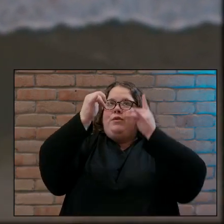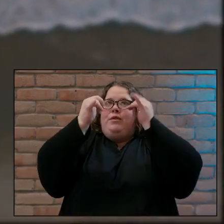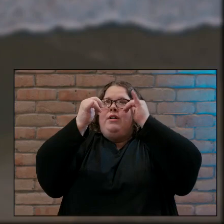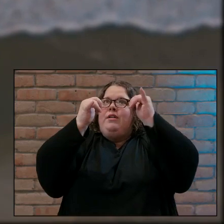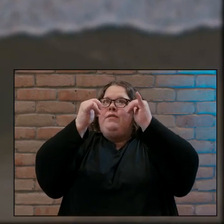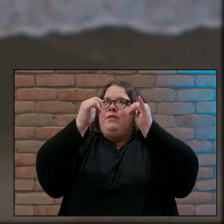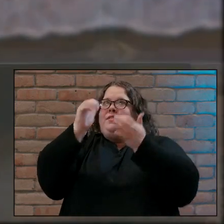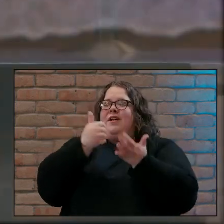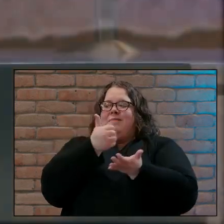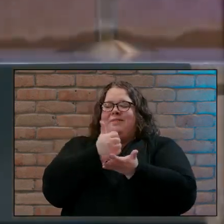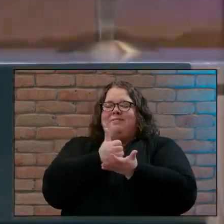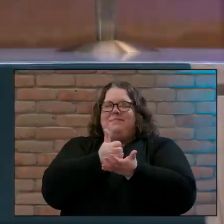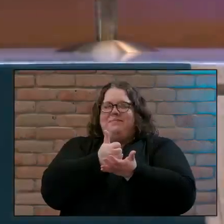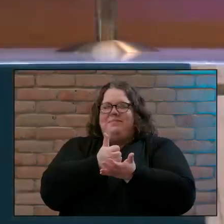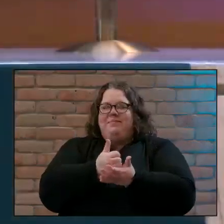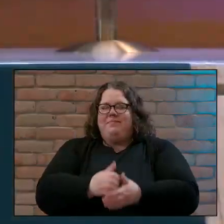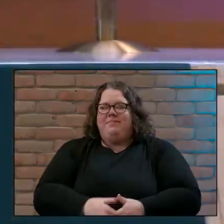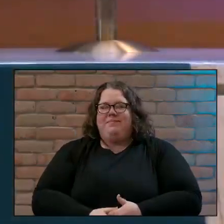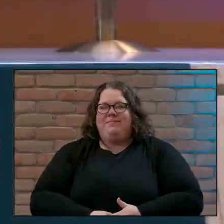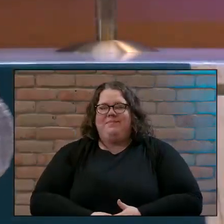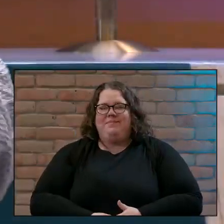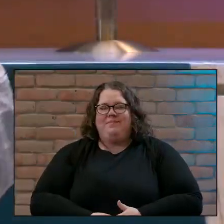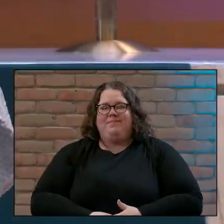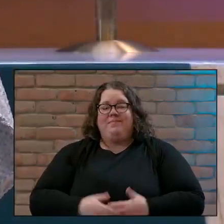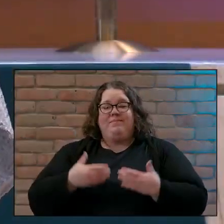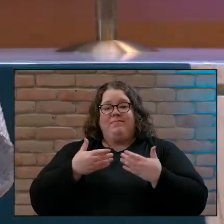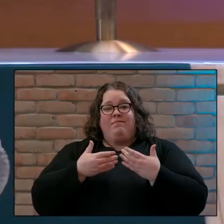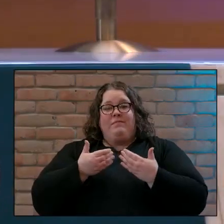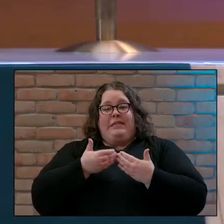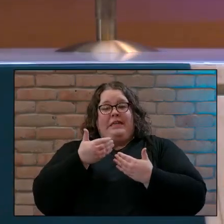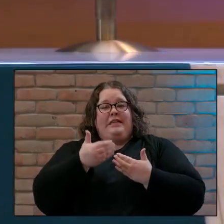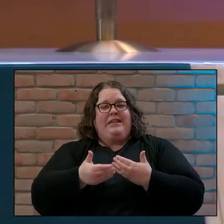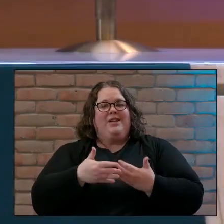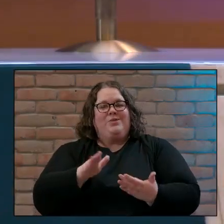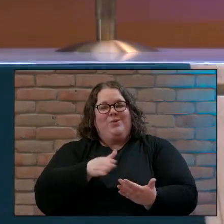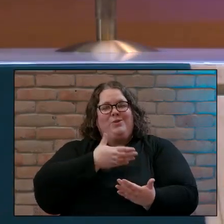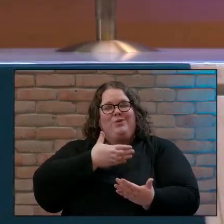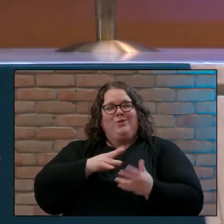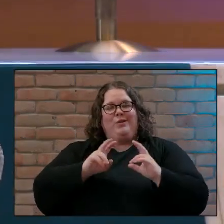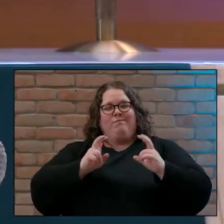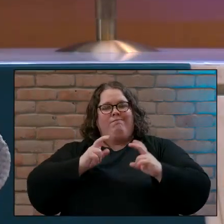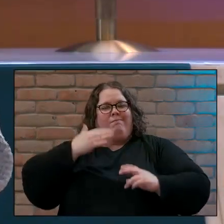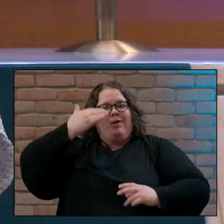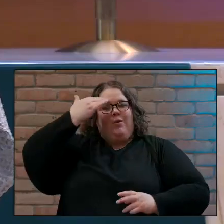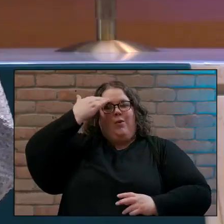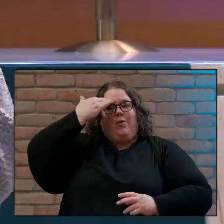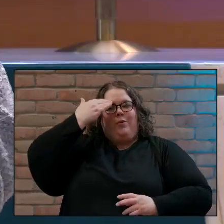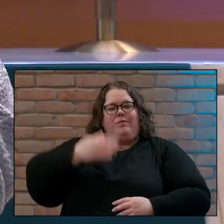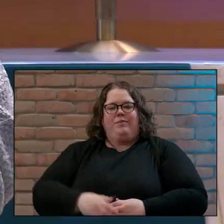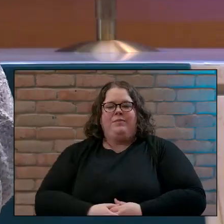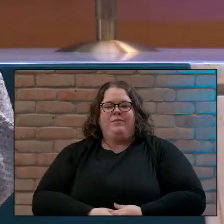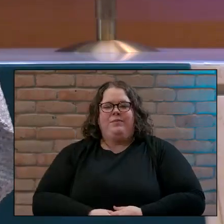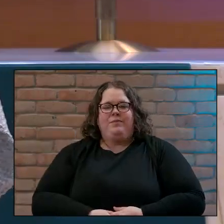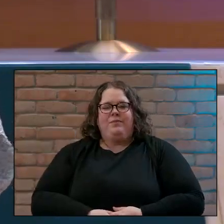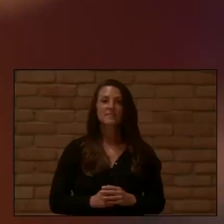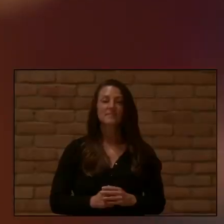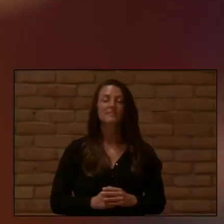and ever. Amen. We continue with our song, Known.